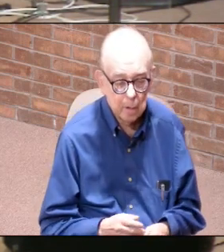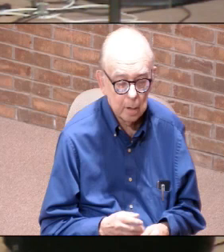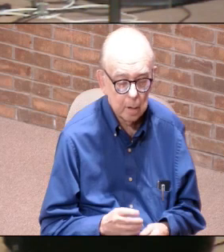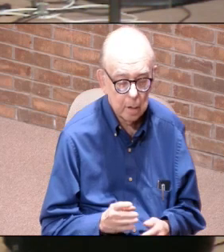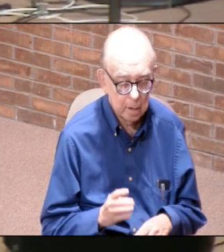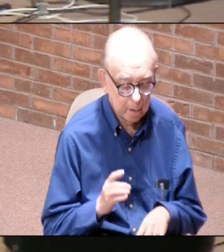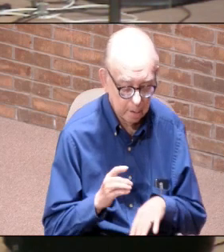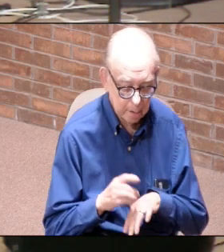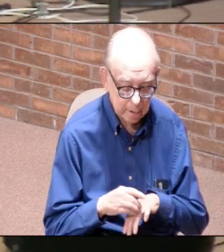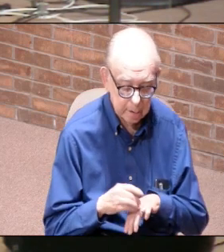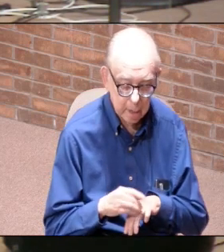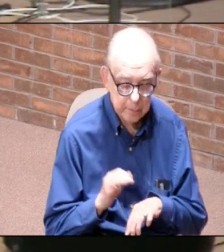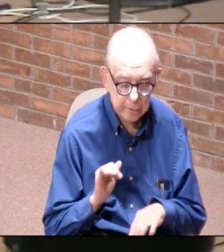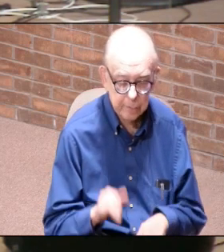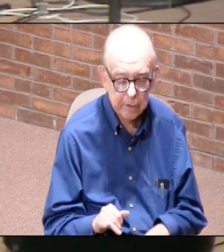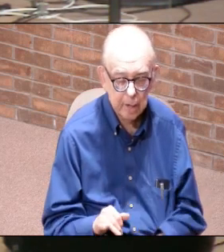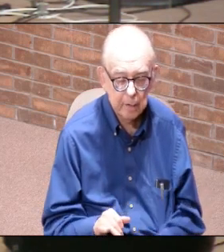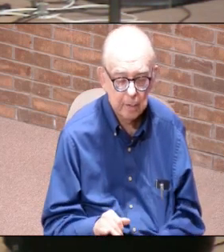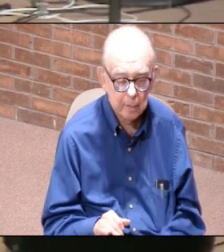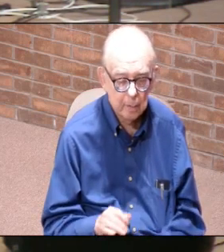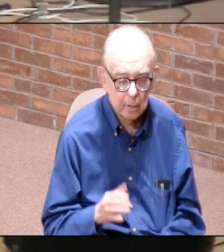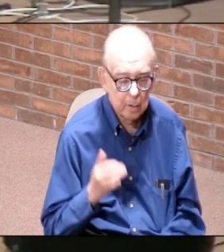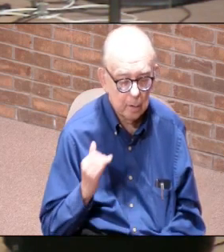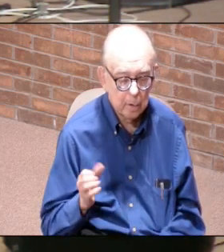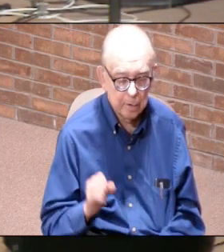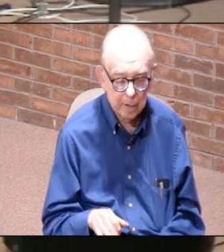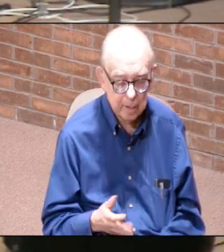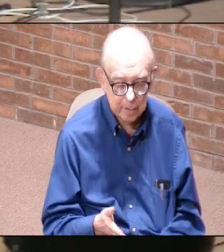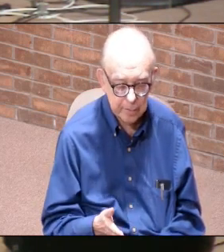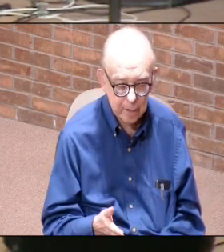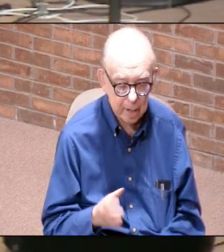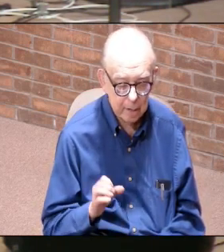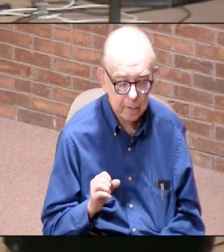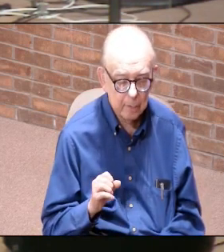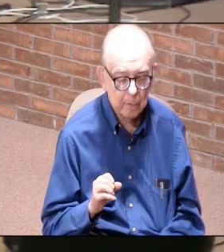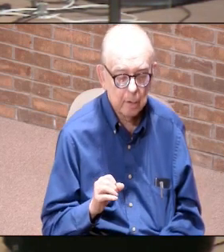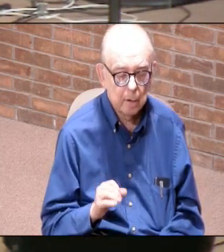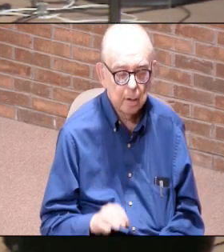Diamonds will stay. Gold will stay.